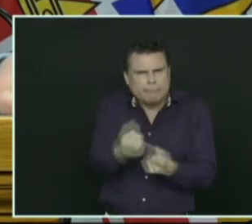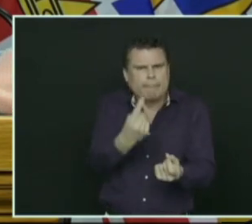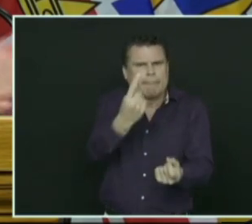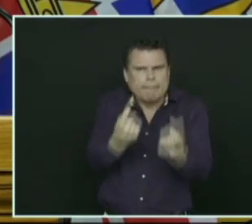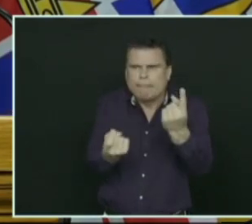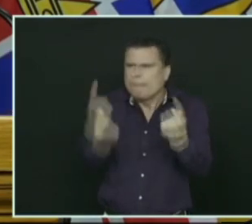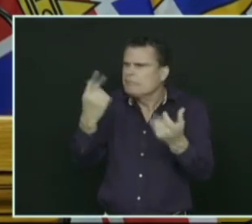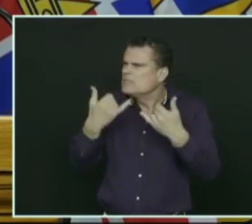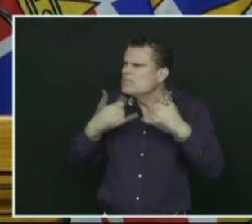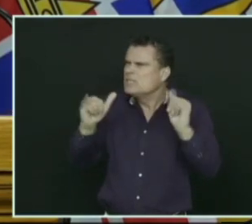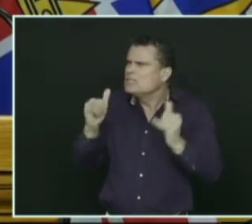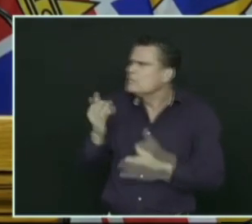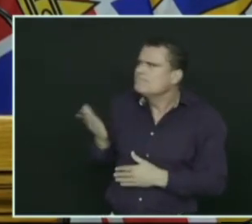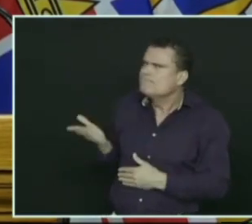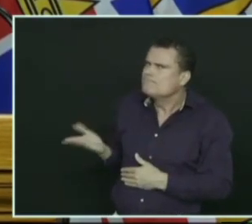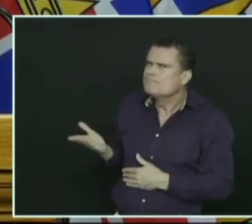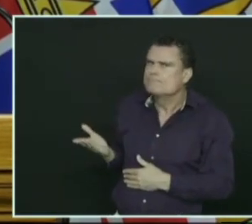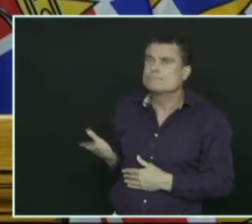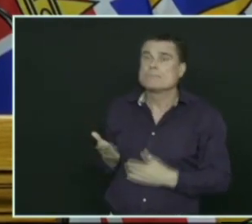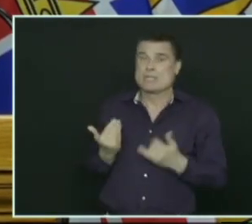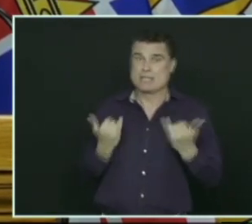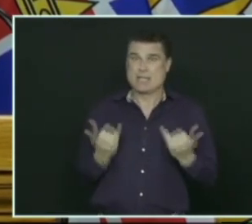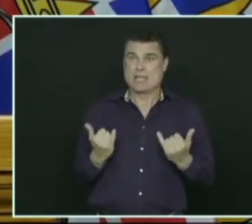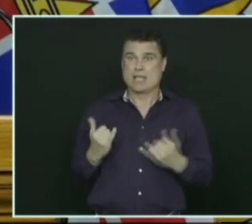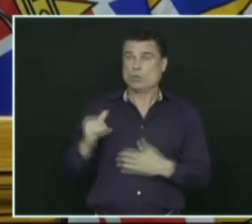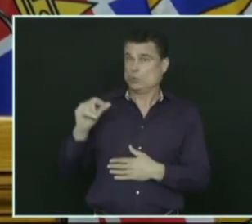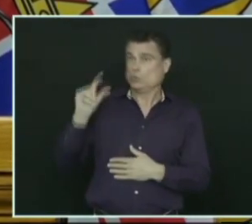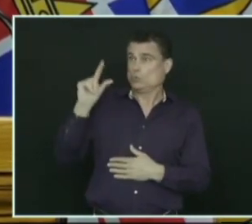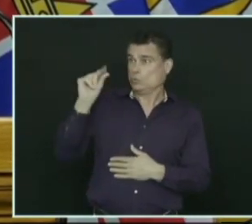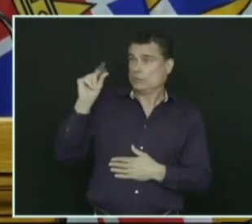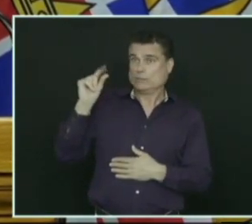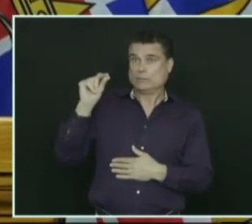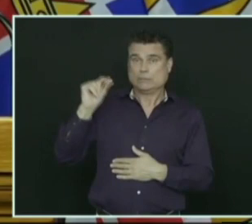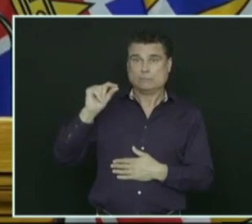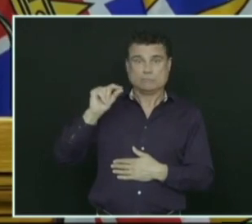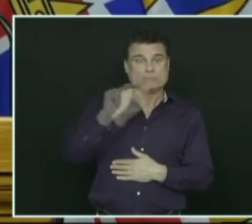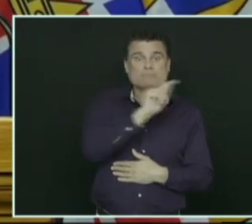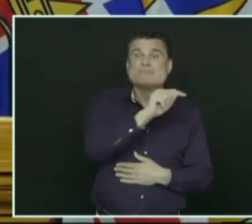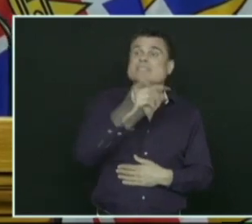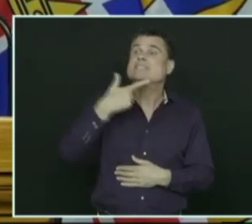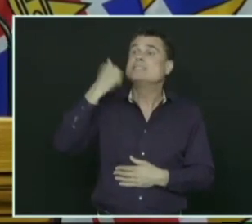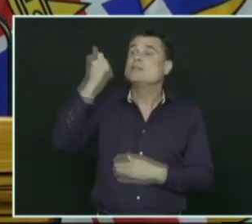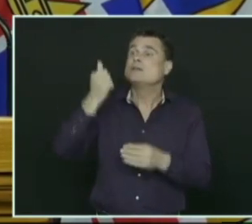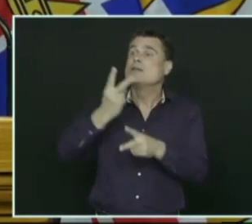also been learning about this virus over the time that the outbreak started. We know that